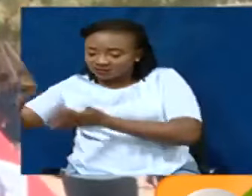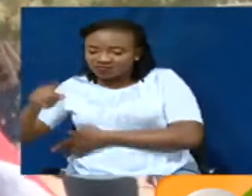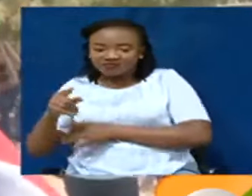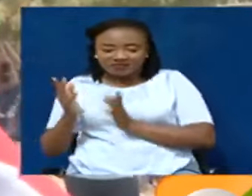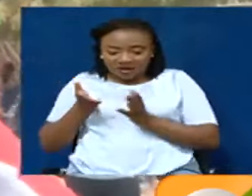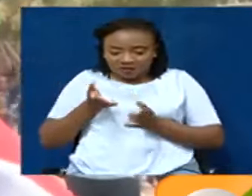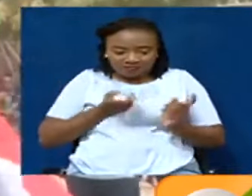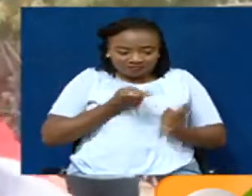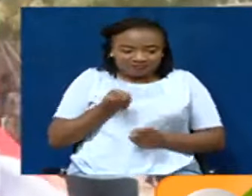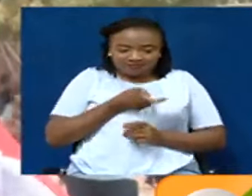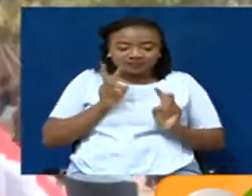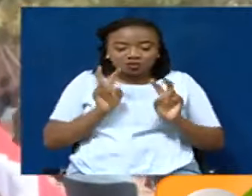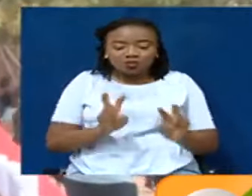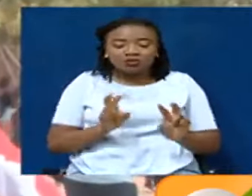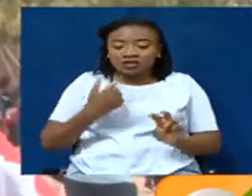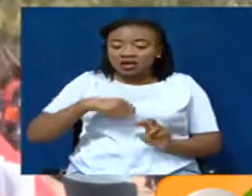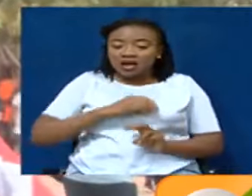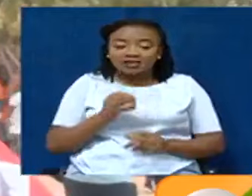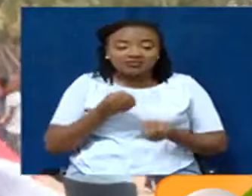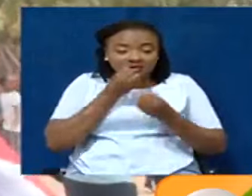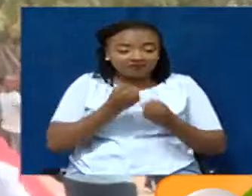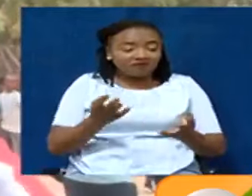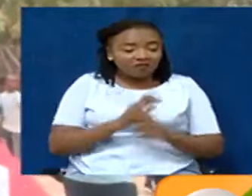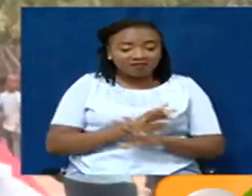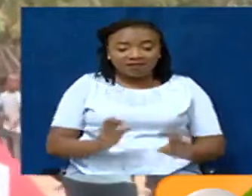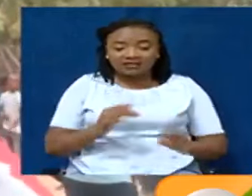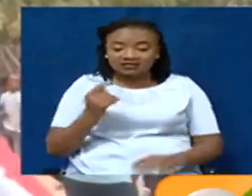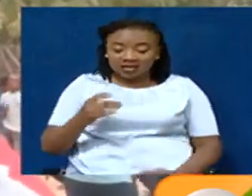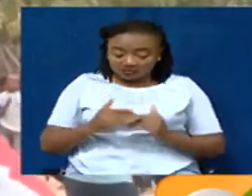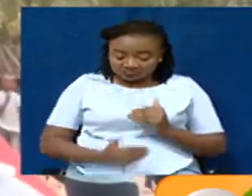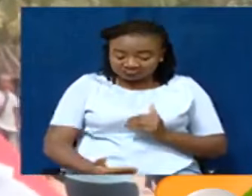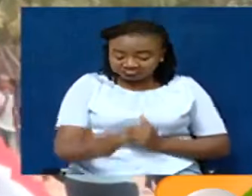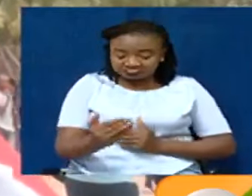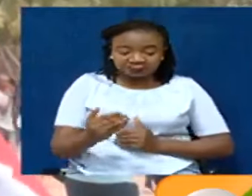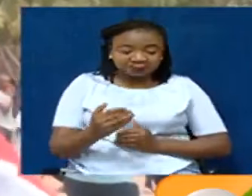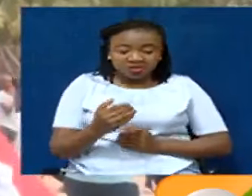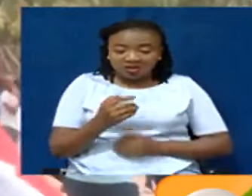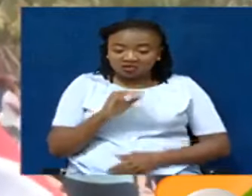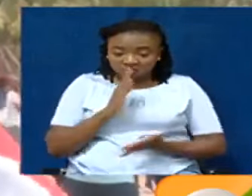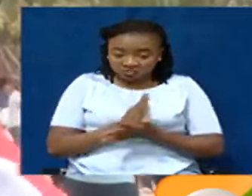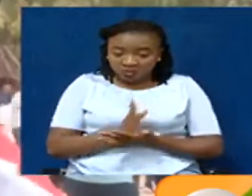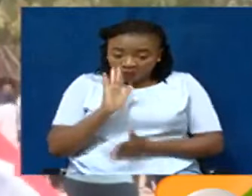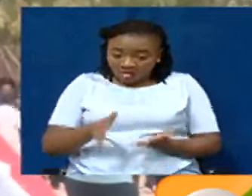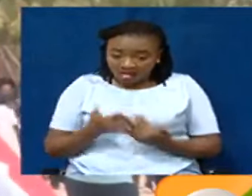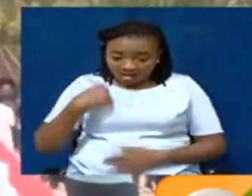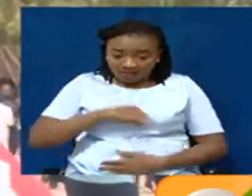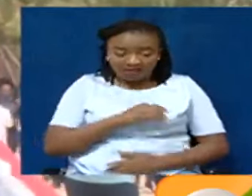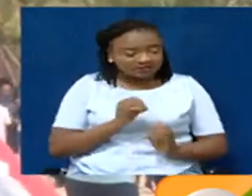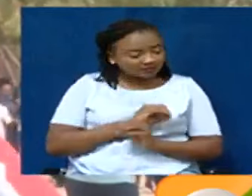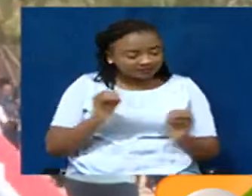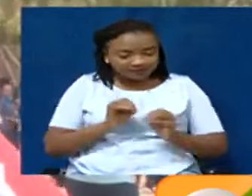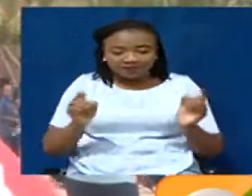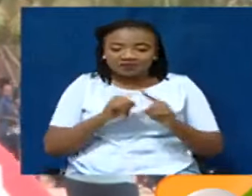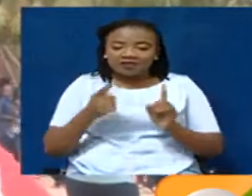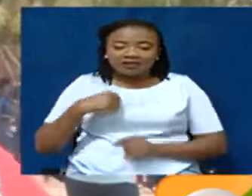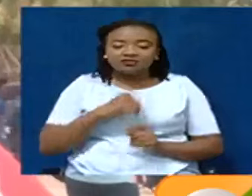wao. Sisi tunaendelea tu kutoa warning kwamba mwelekeo tunayechukua haitajenga sisi. Mwelekeo ingejenga Kenya ni ya ile ya